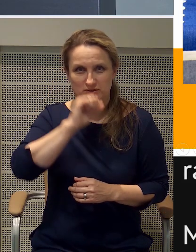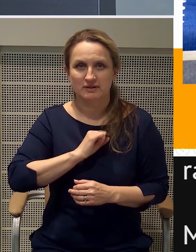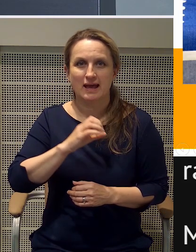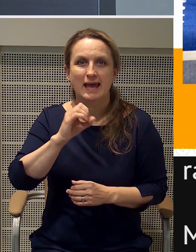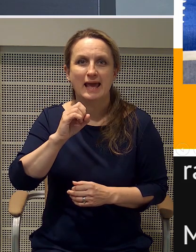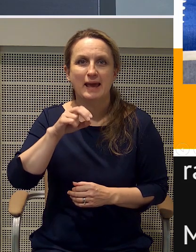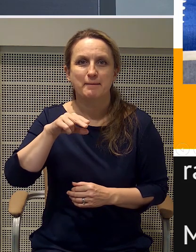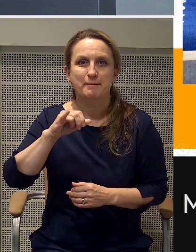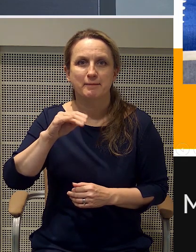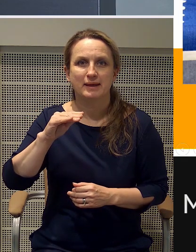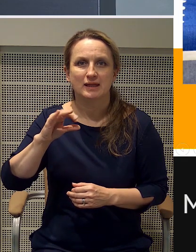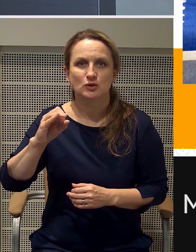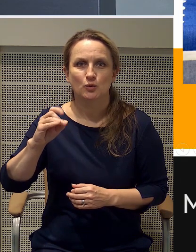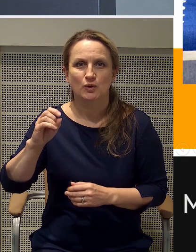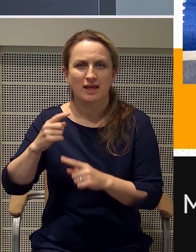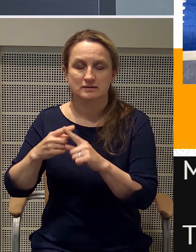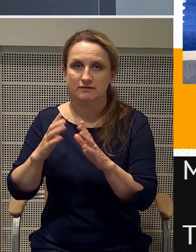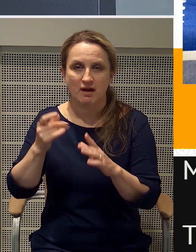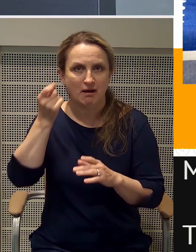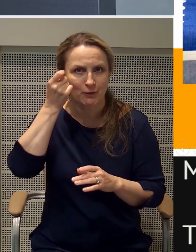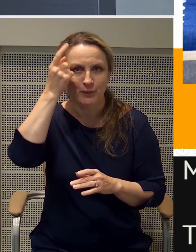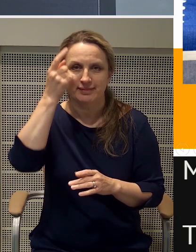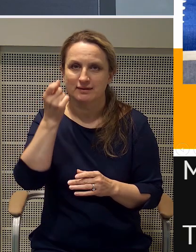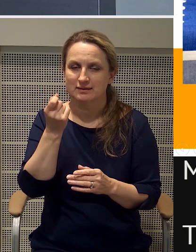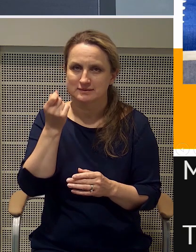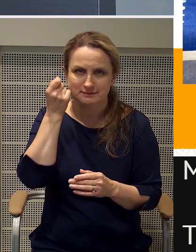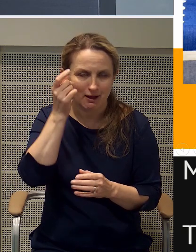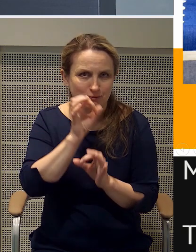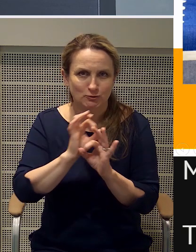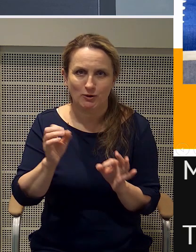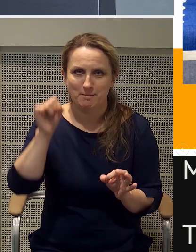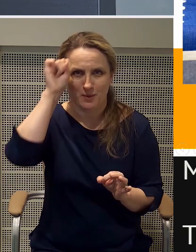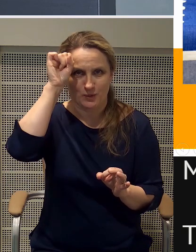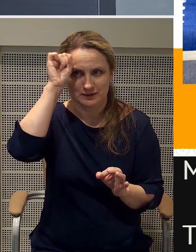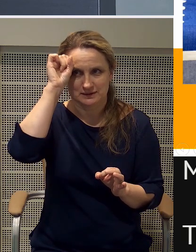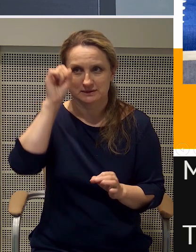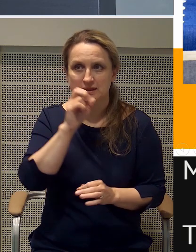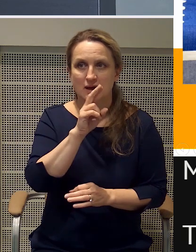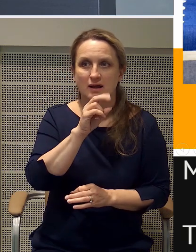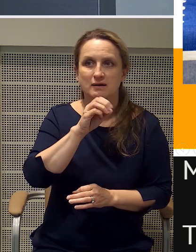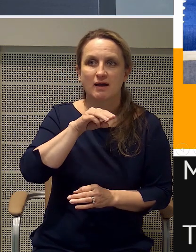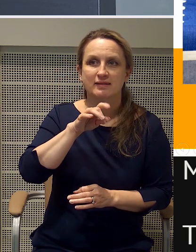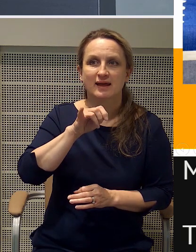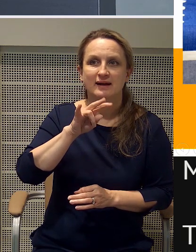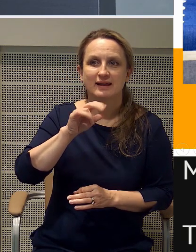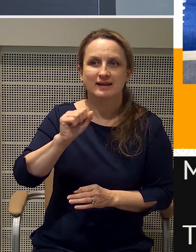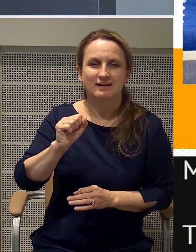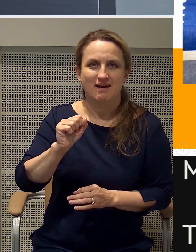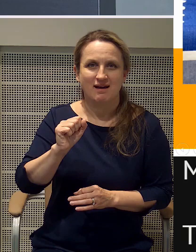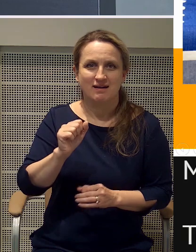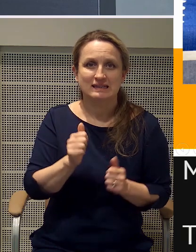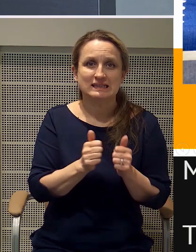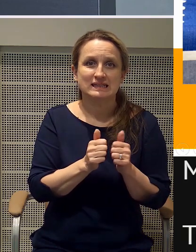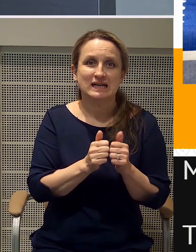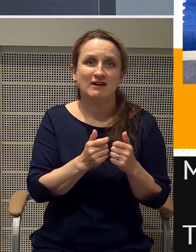Trevor was the one that needed Epidiolex. He's a very smart boy. And